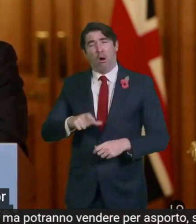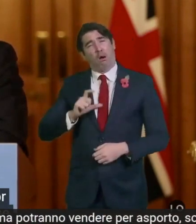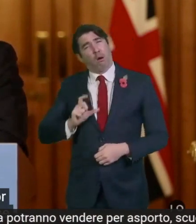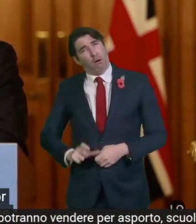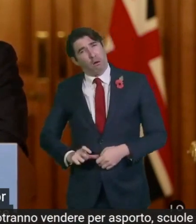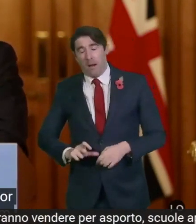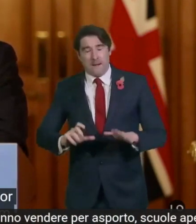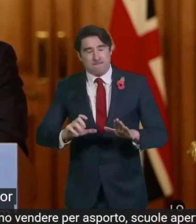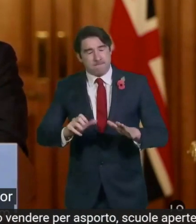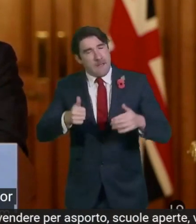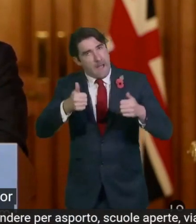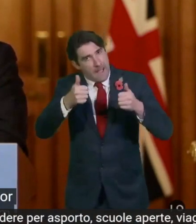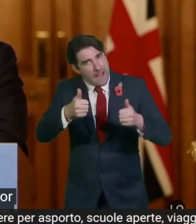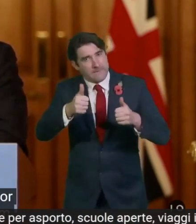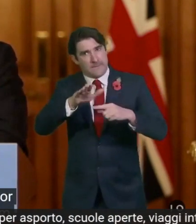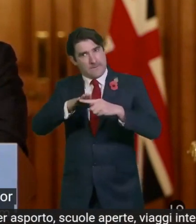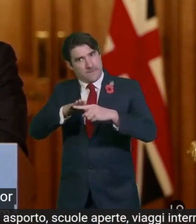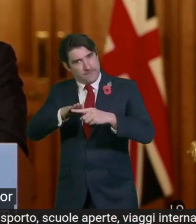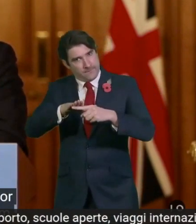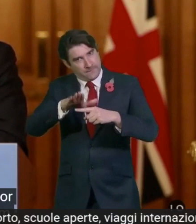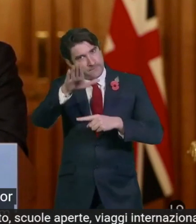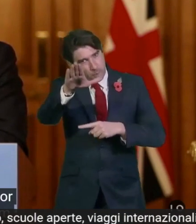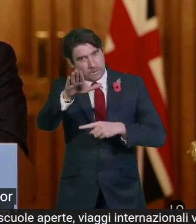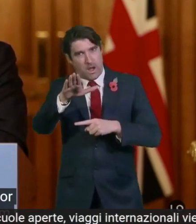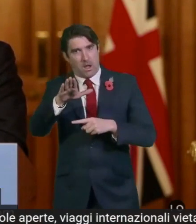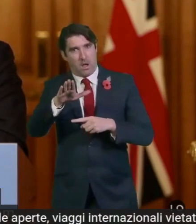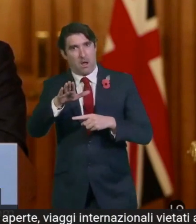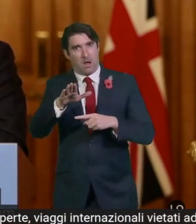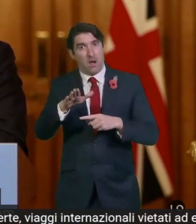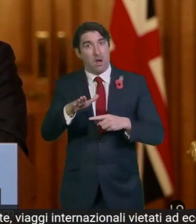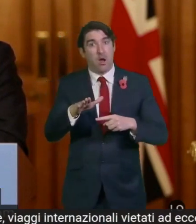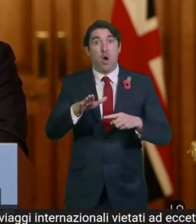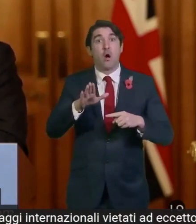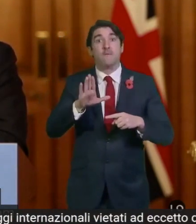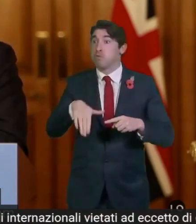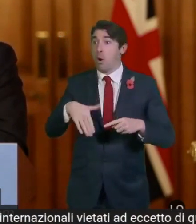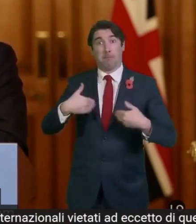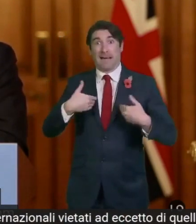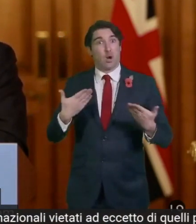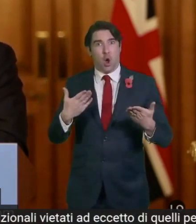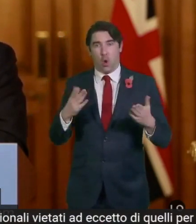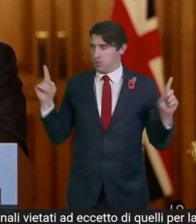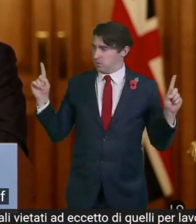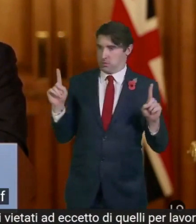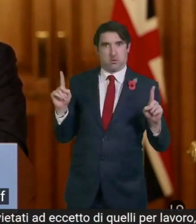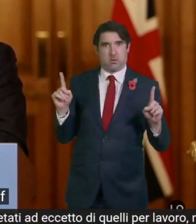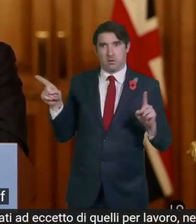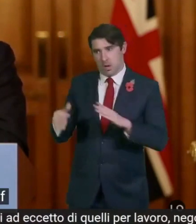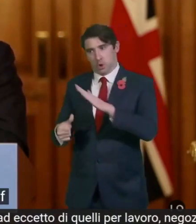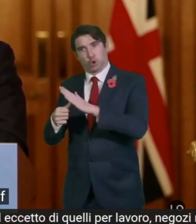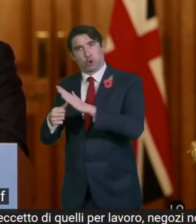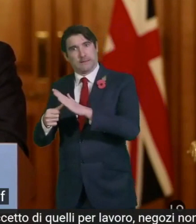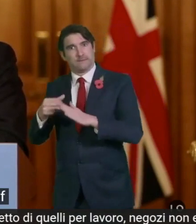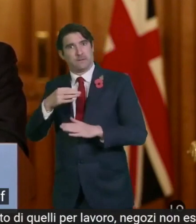our scientific and medical advisor, rather than from me. The prospect of ever better drugs, already